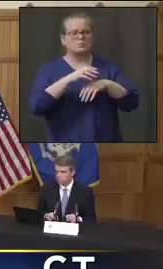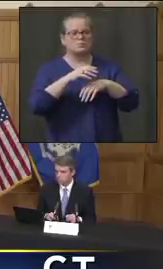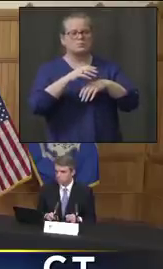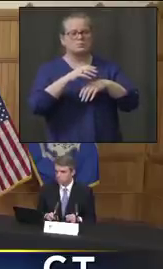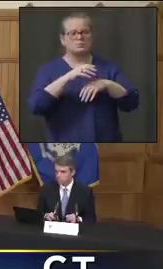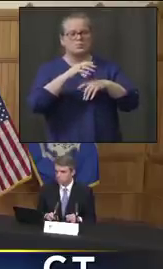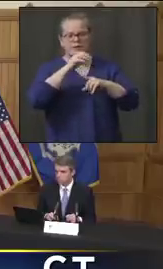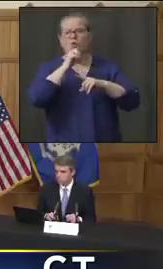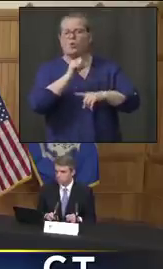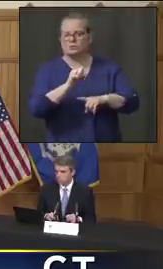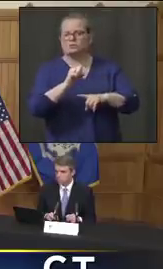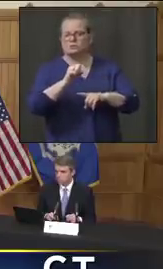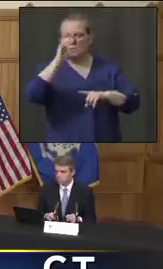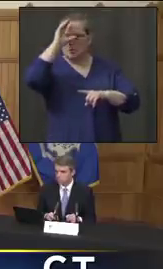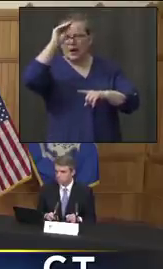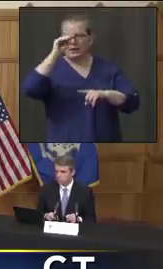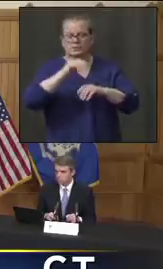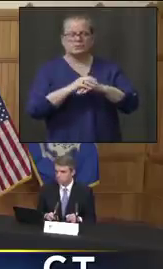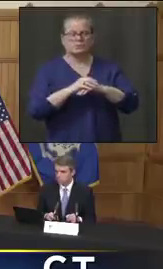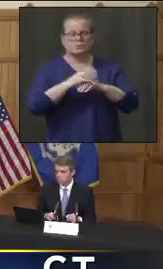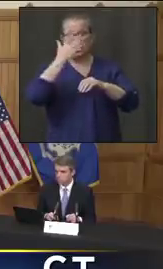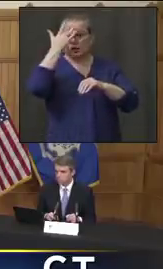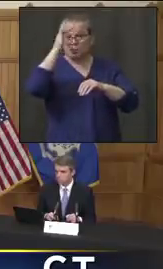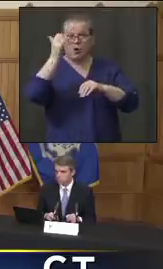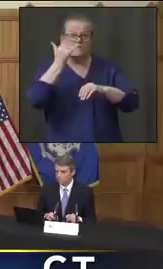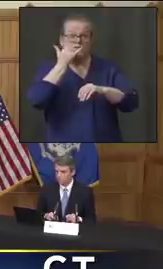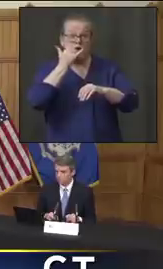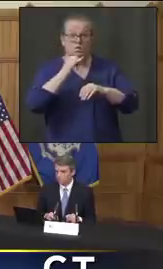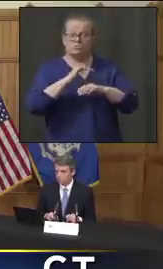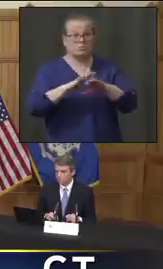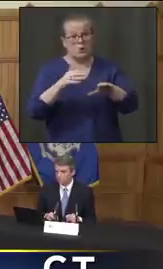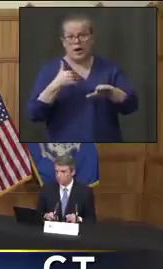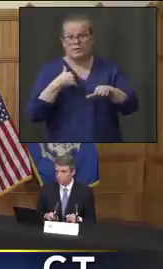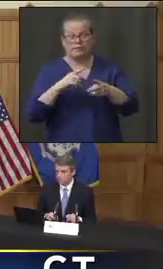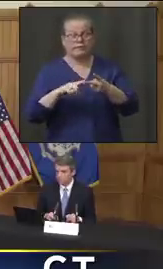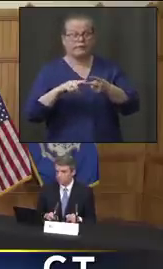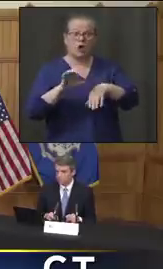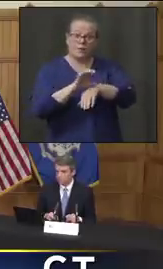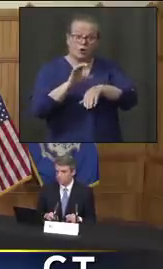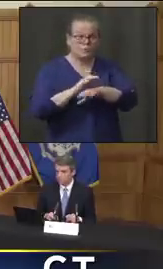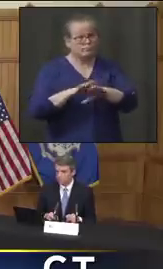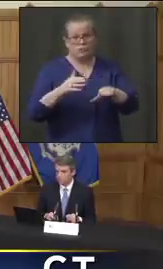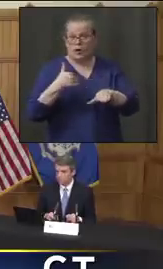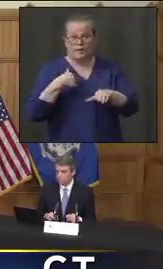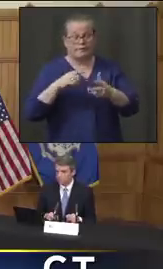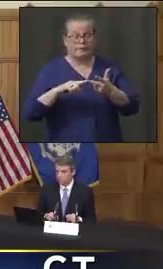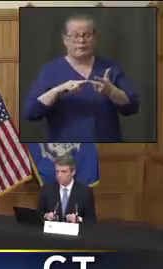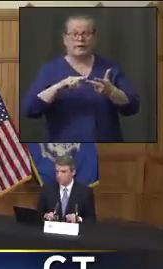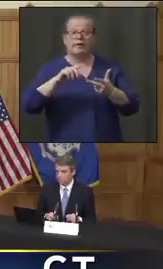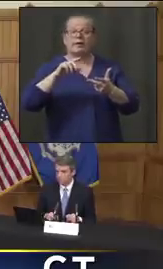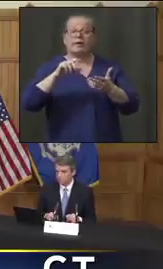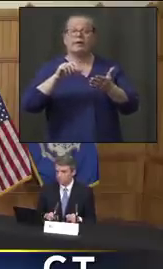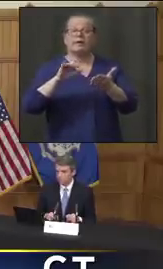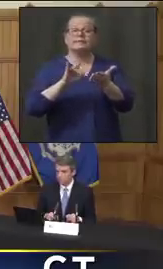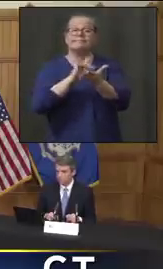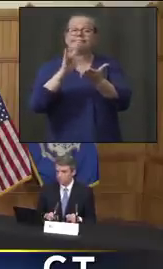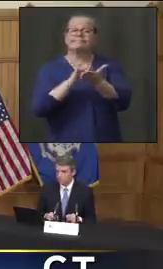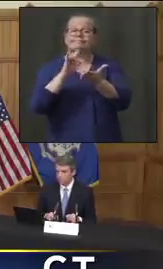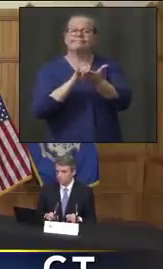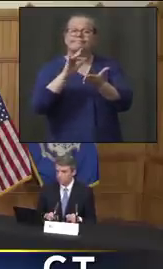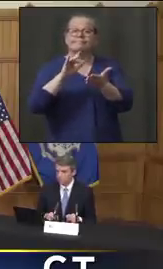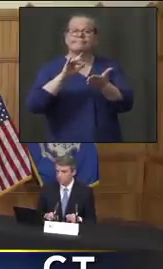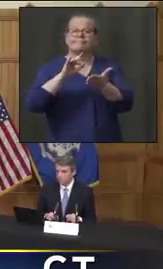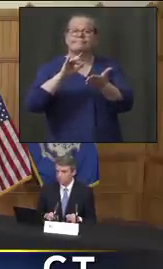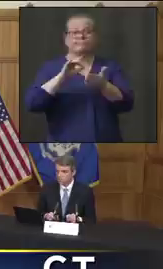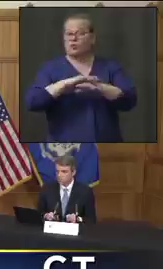tablet. Can't afford those on his fixed income. He had a devil of a time trying to get unemployment benefits. But he's